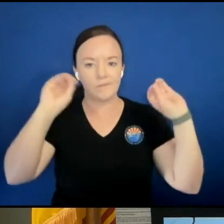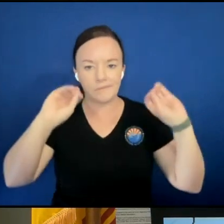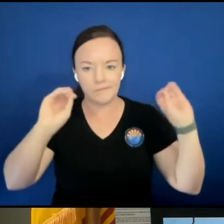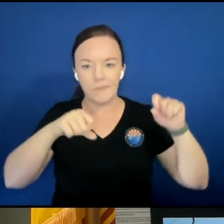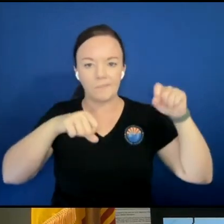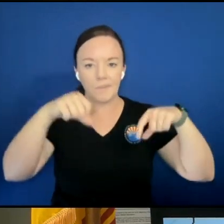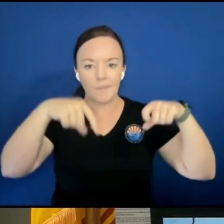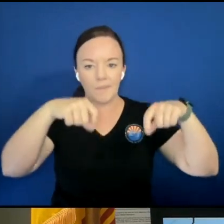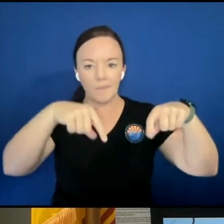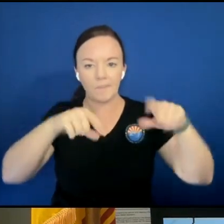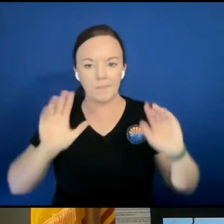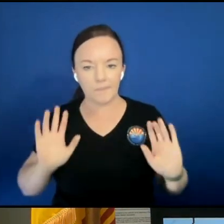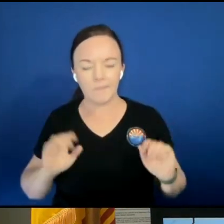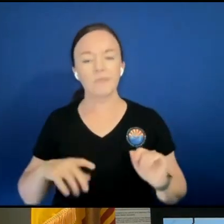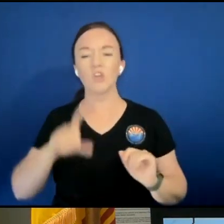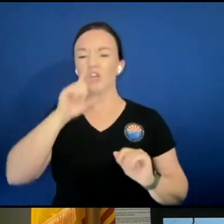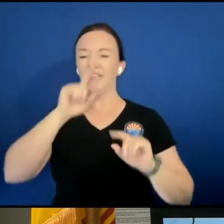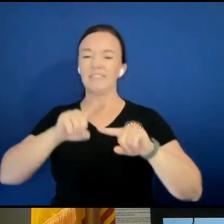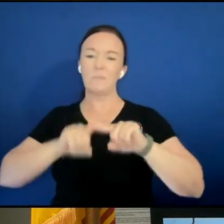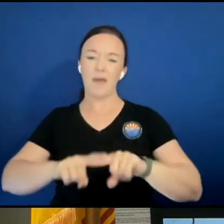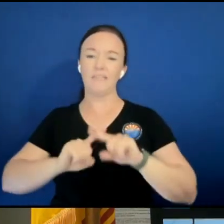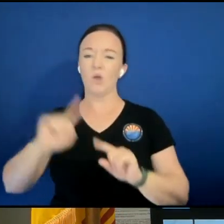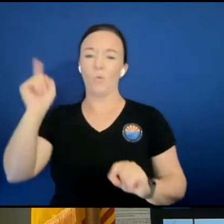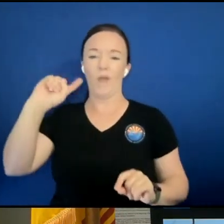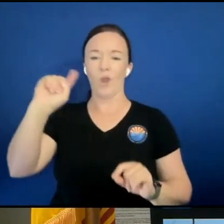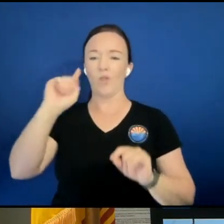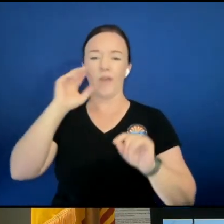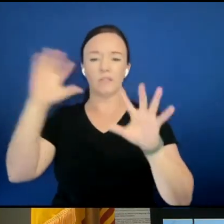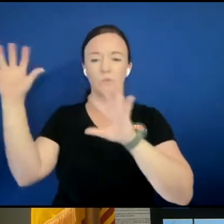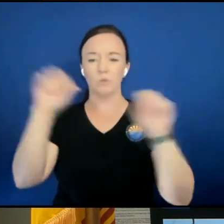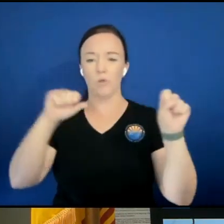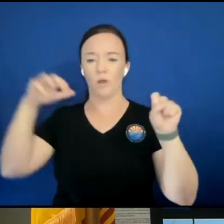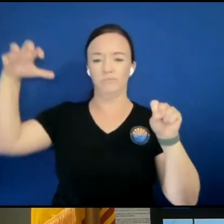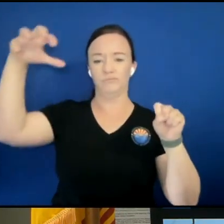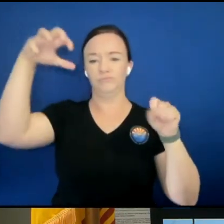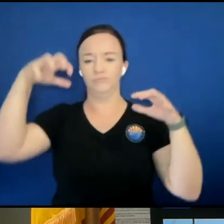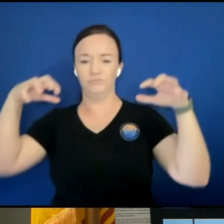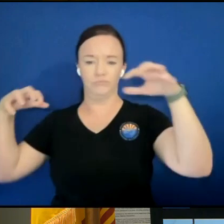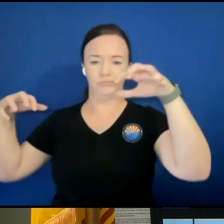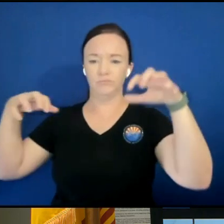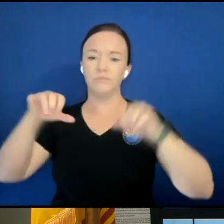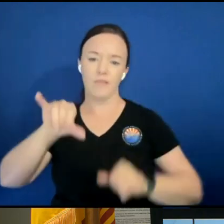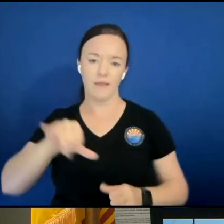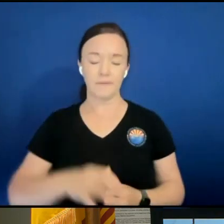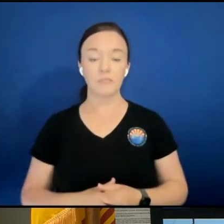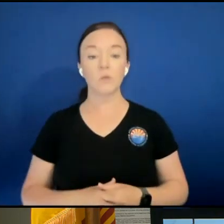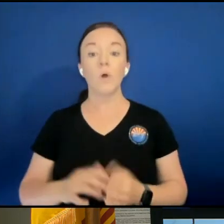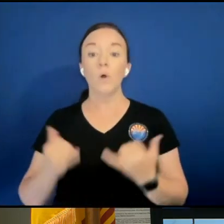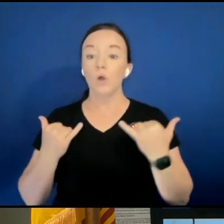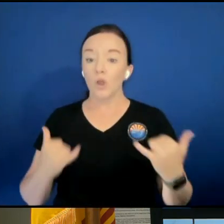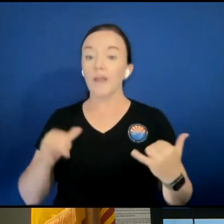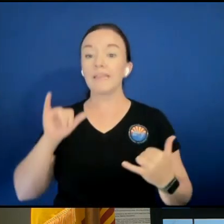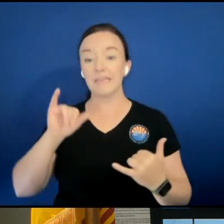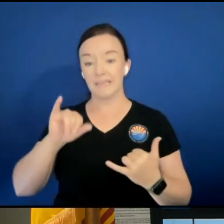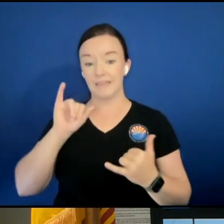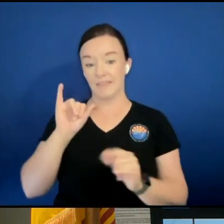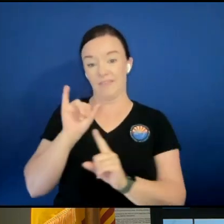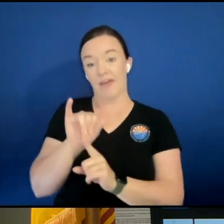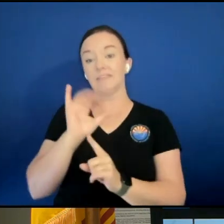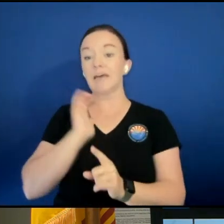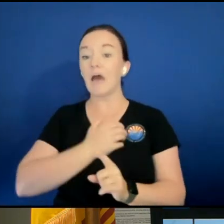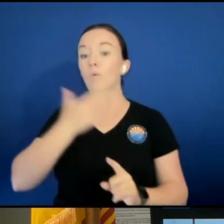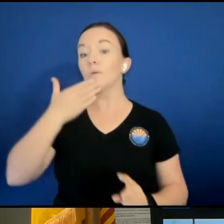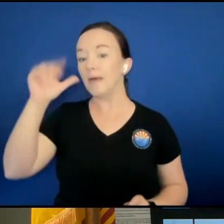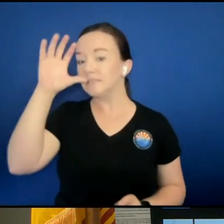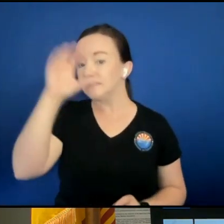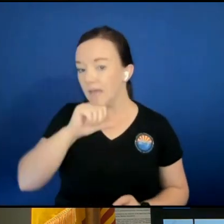rain. It all depends on where a storm sets up. So this is currently the best guess forecast, but again, it's going